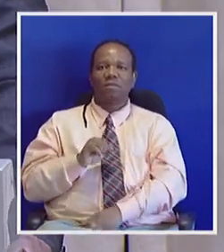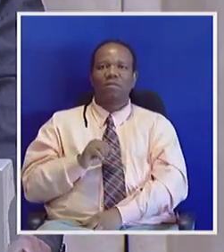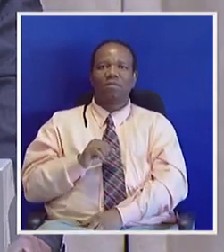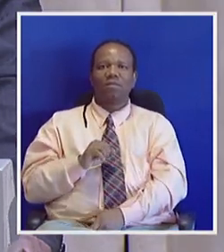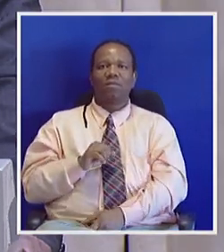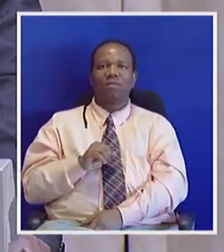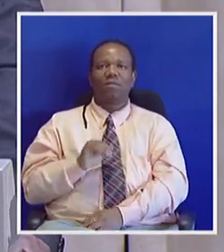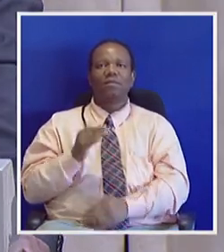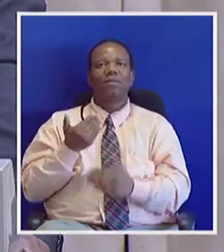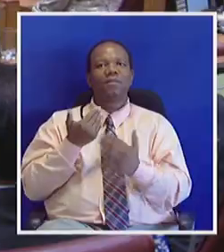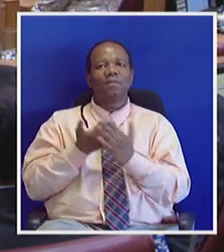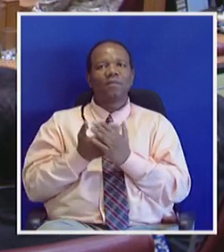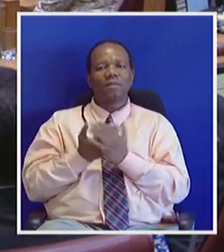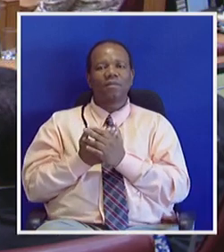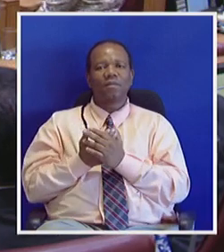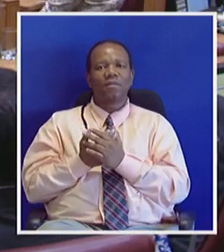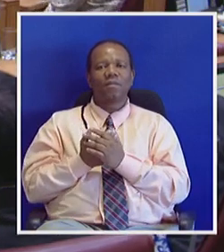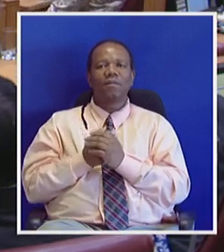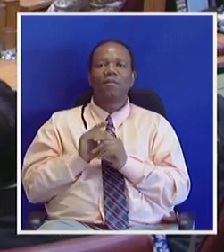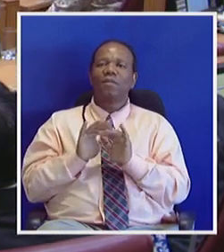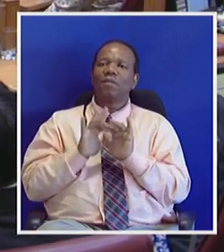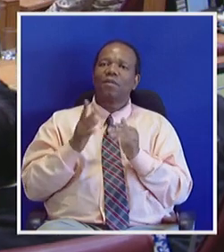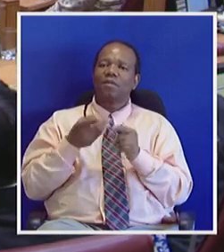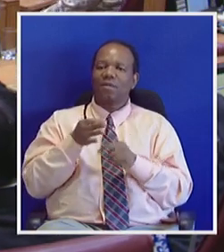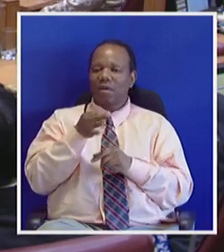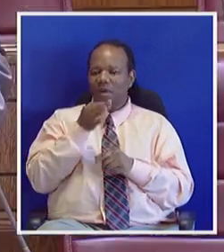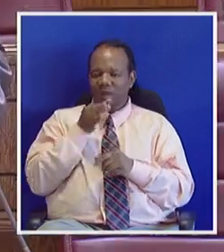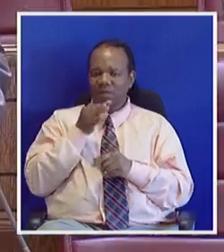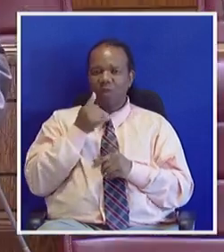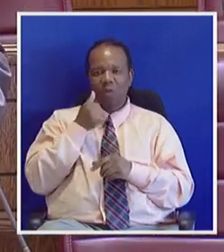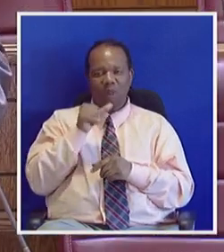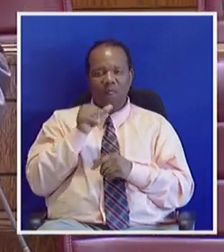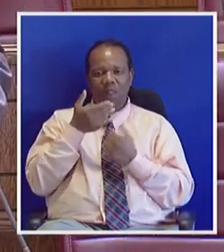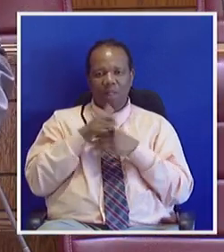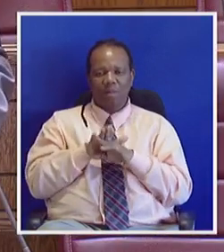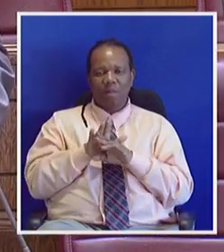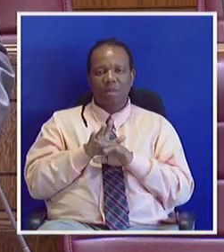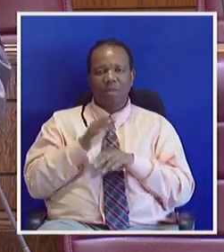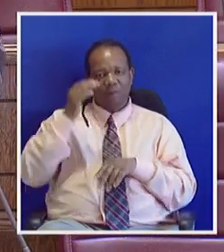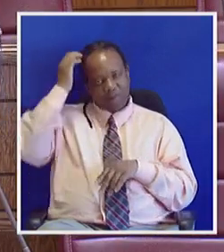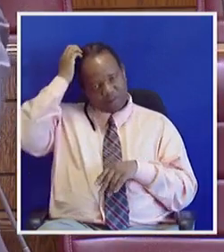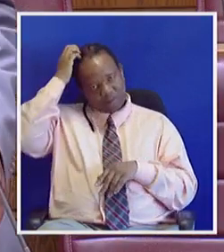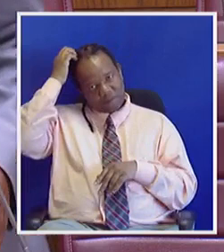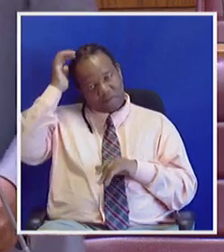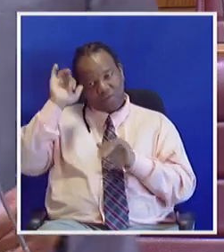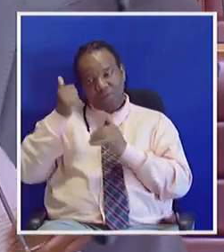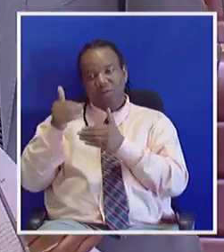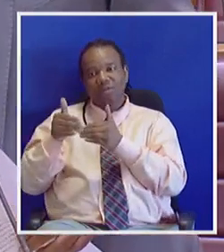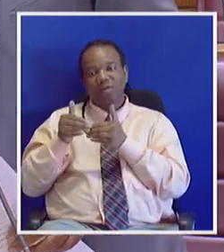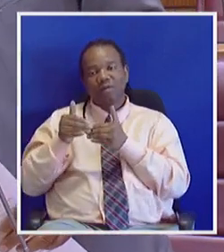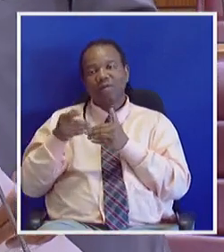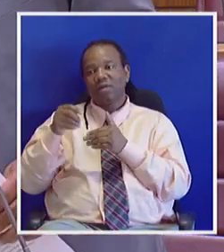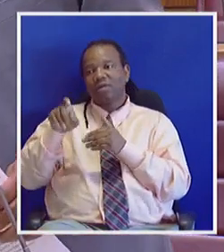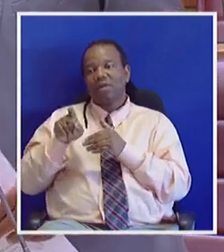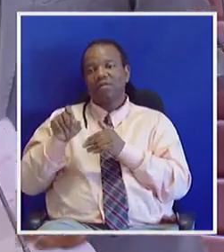Now, can you please give us a proper answer? When will this be implemented for the sake of the taxpayers?